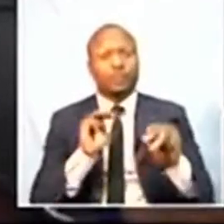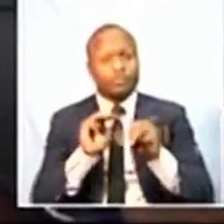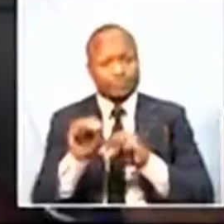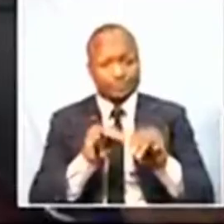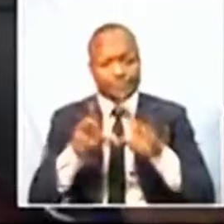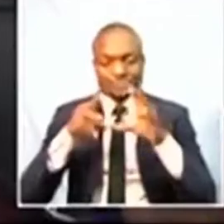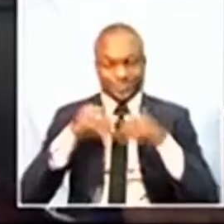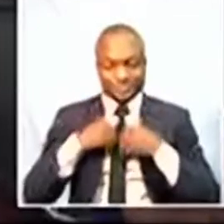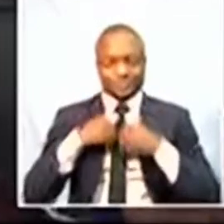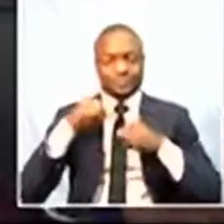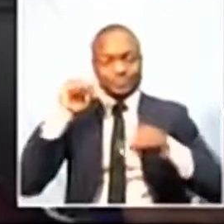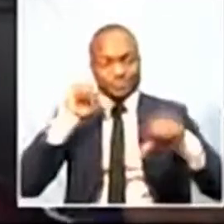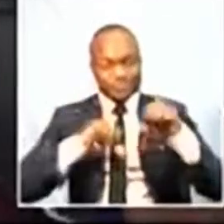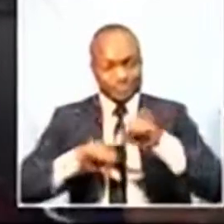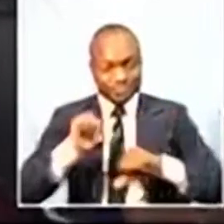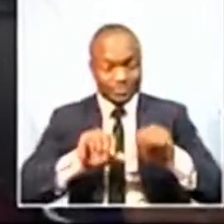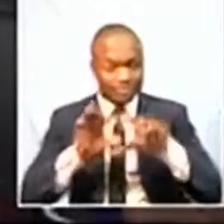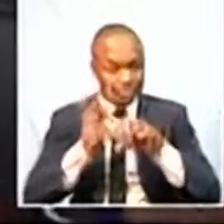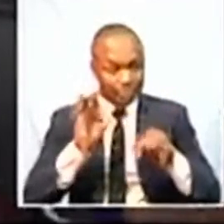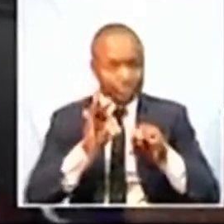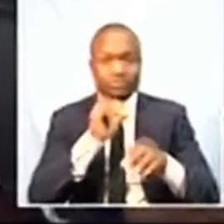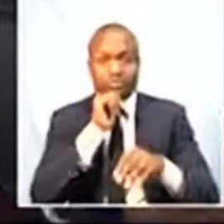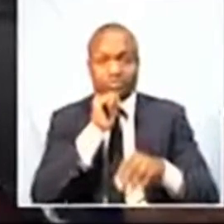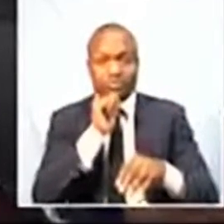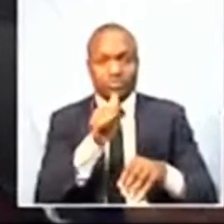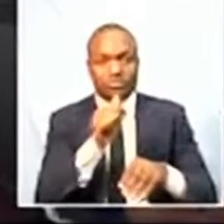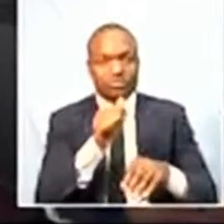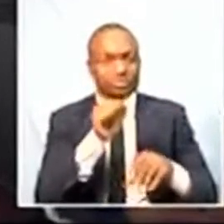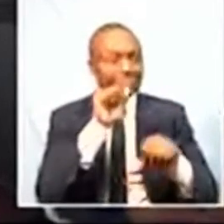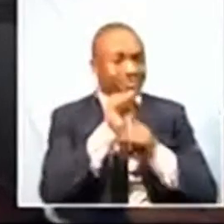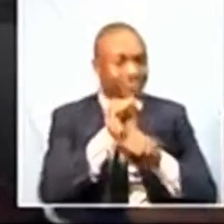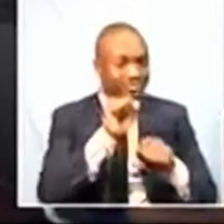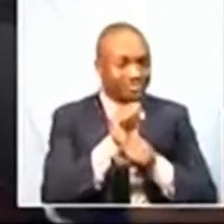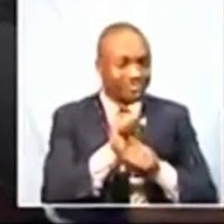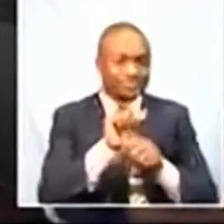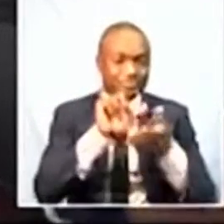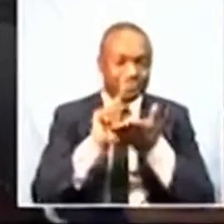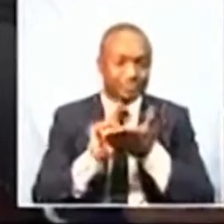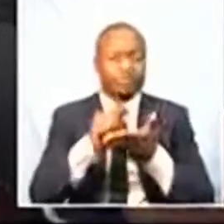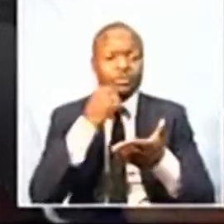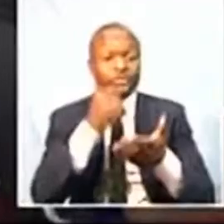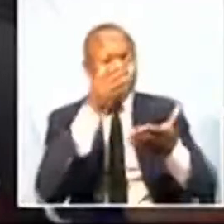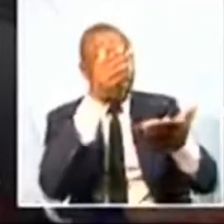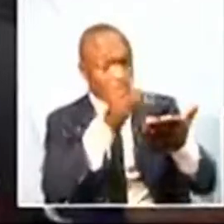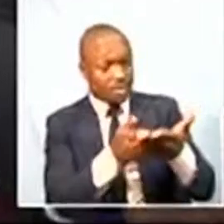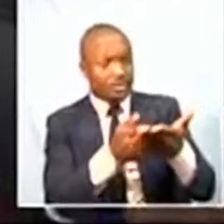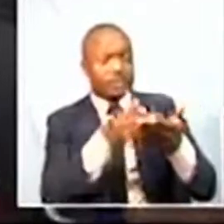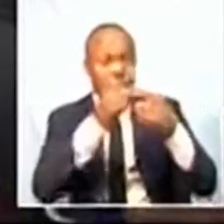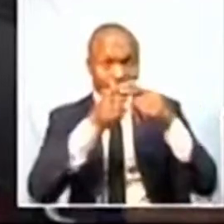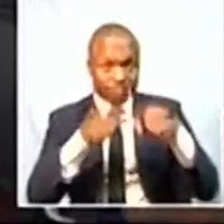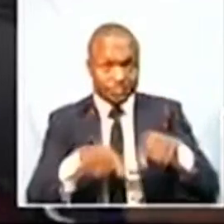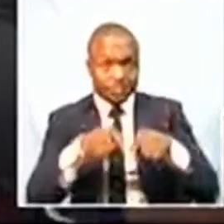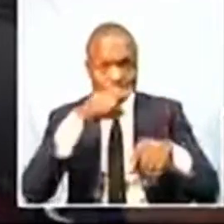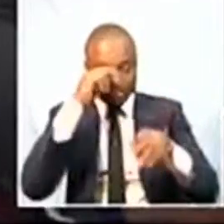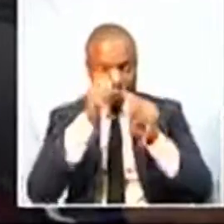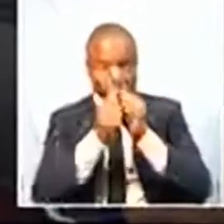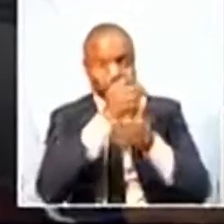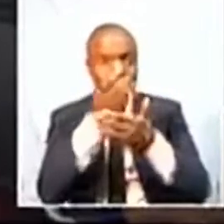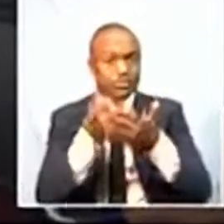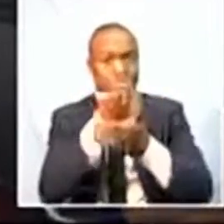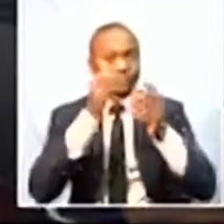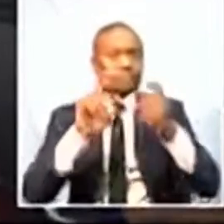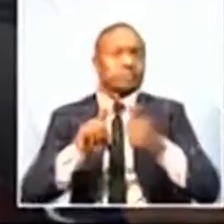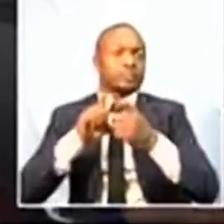management acknowledges the auditor's observation on non-performing loans and wishes to state that this arose mainly from economic